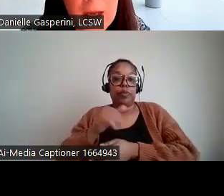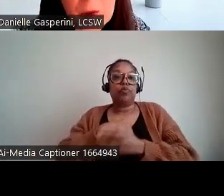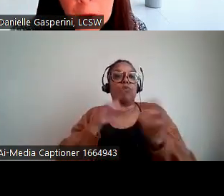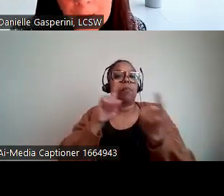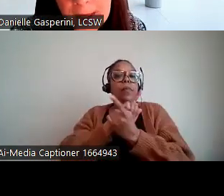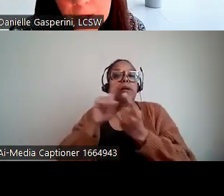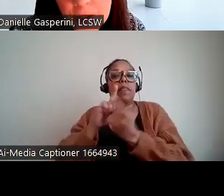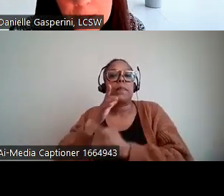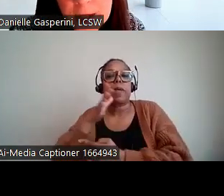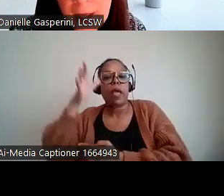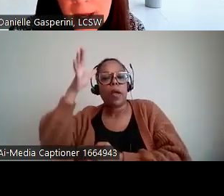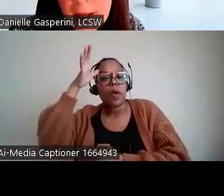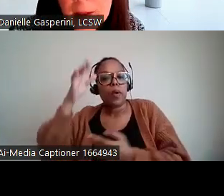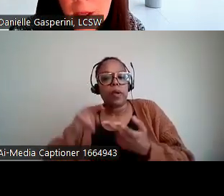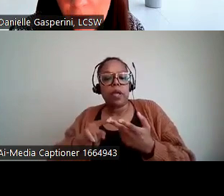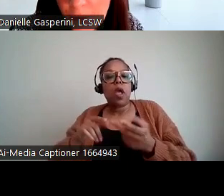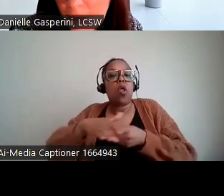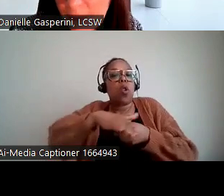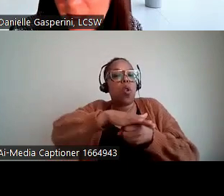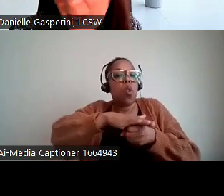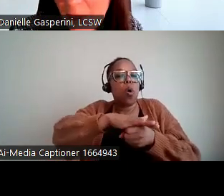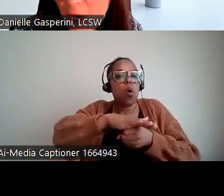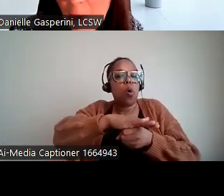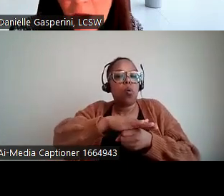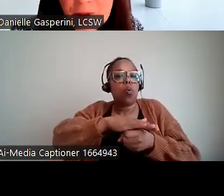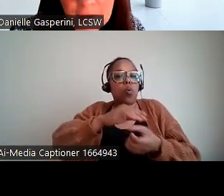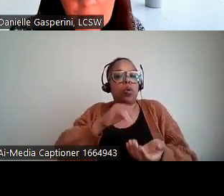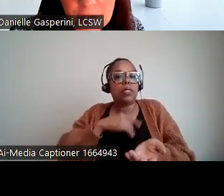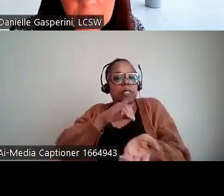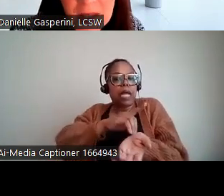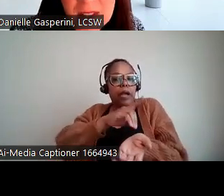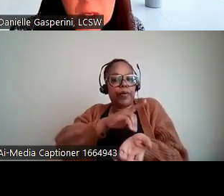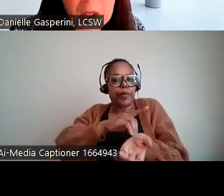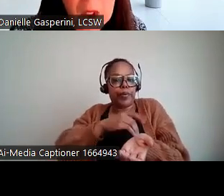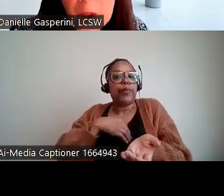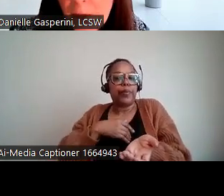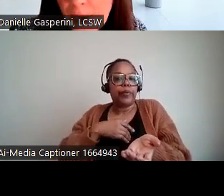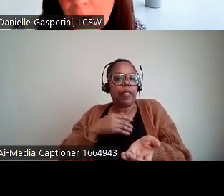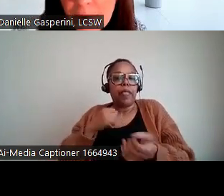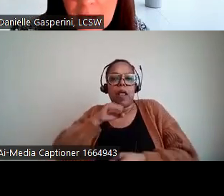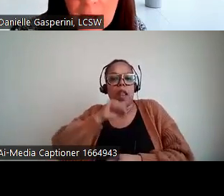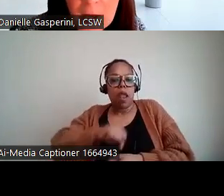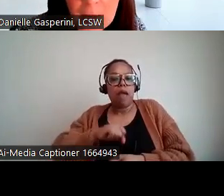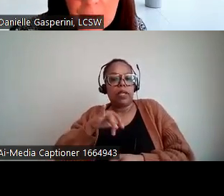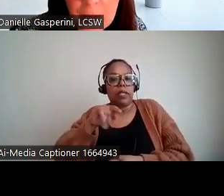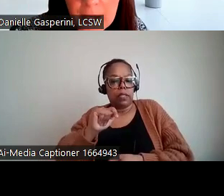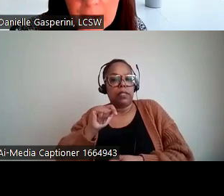there. Local pediatricians, they love when we visit and we drop off information, because, they are